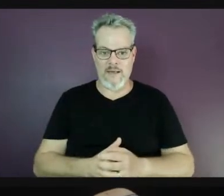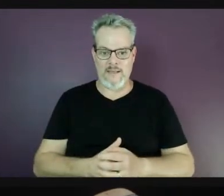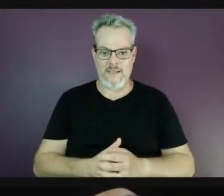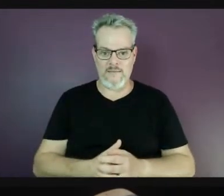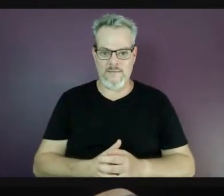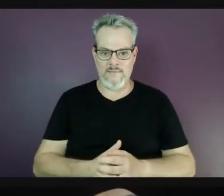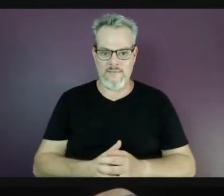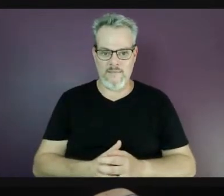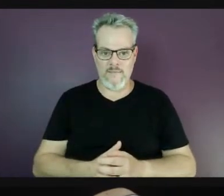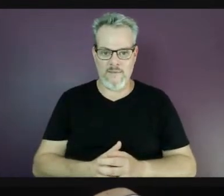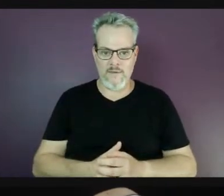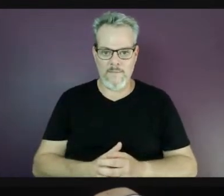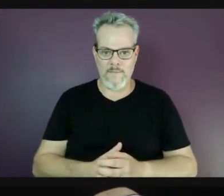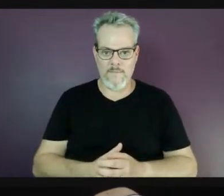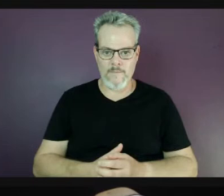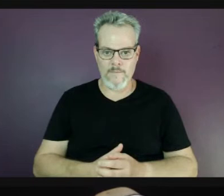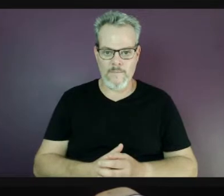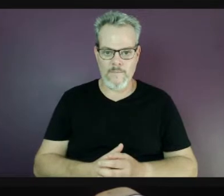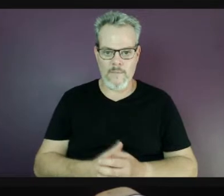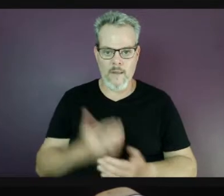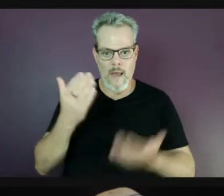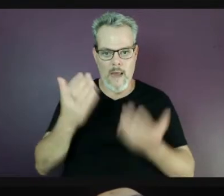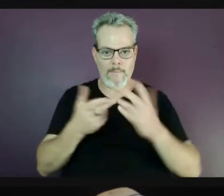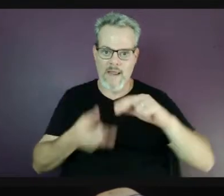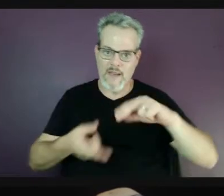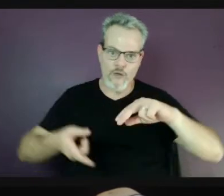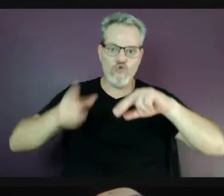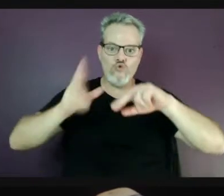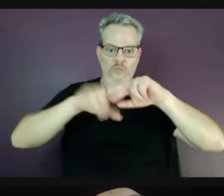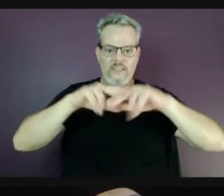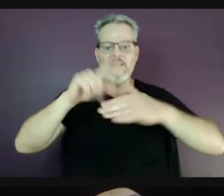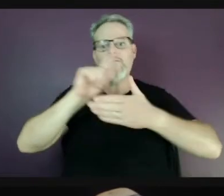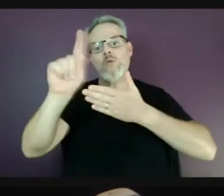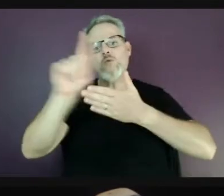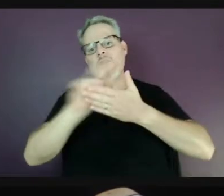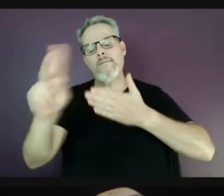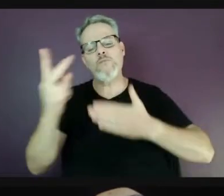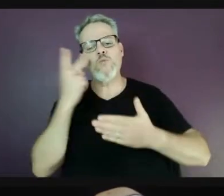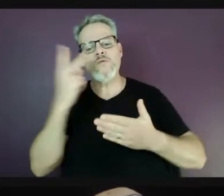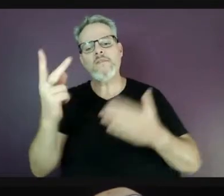over the next few weeks to include the whole area, but we'll have to wait and see there.